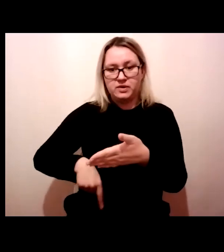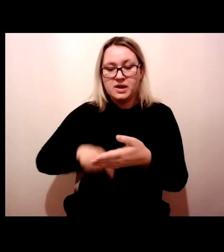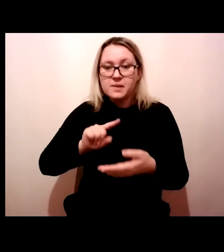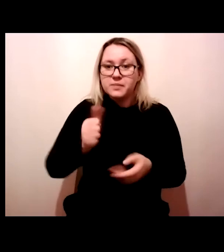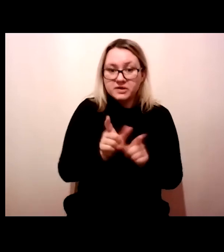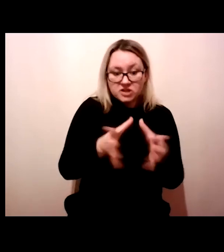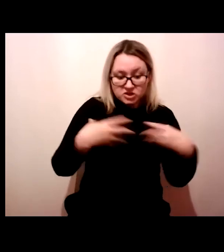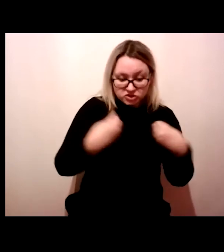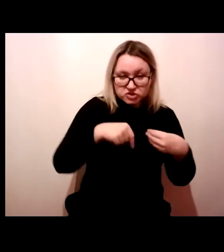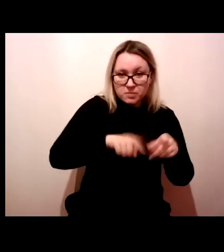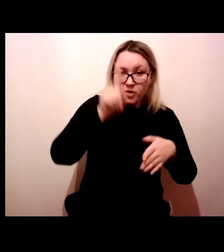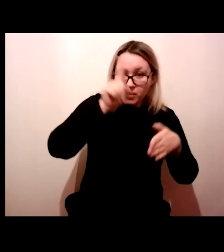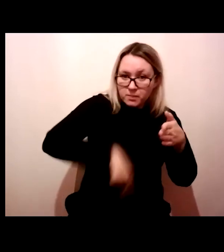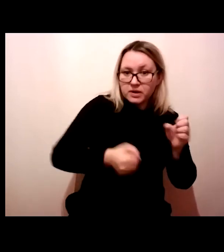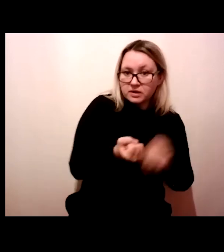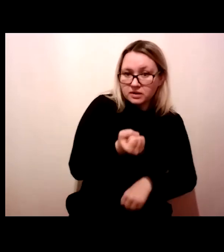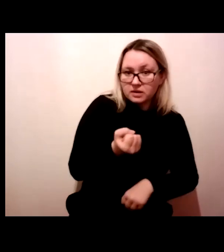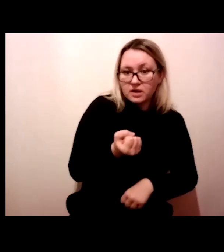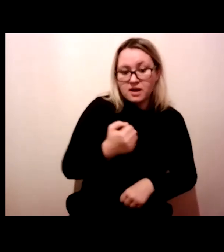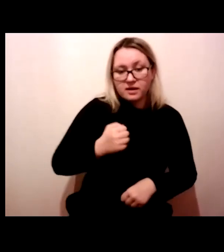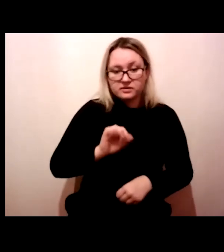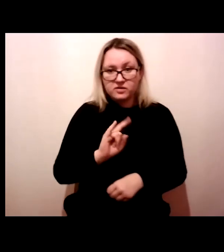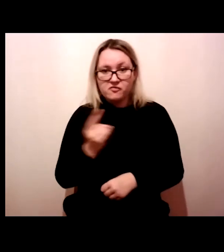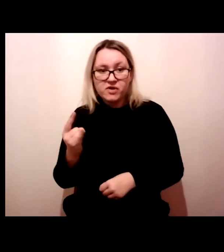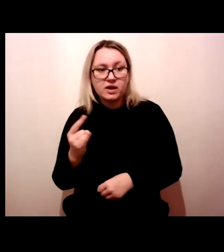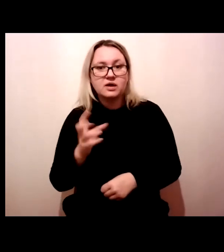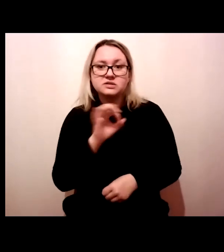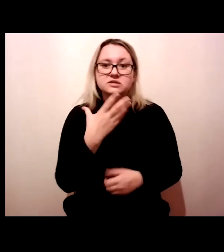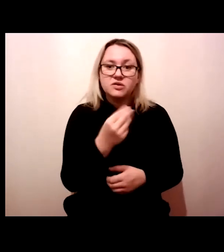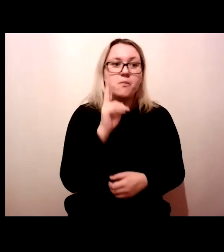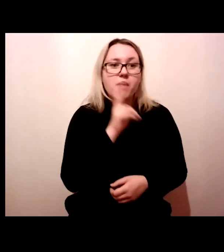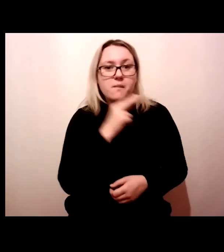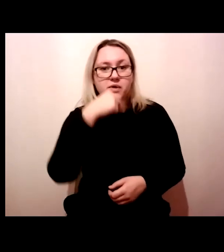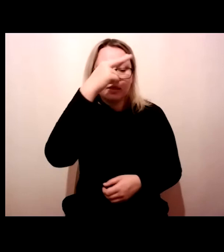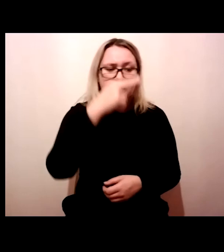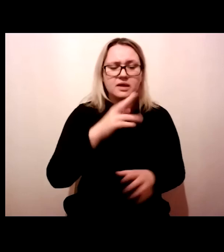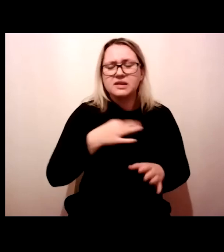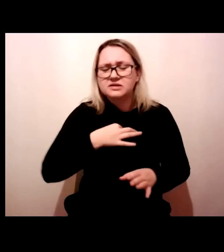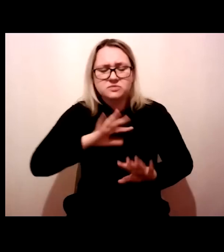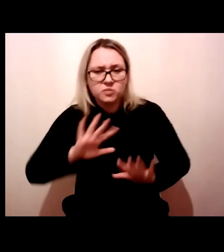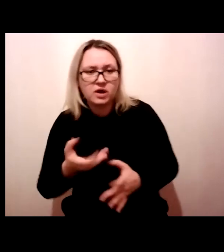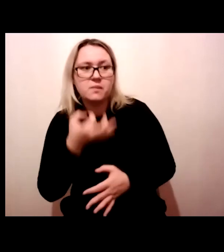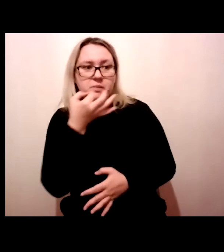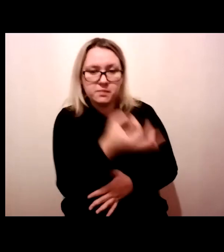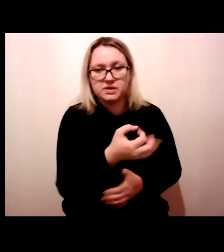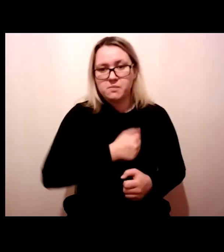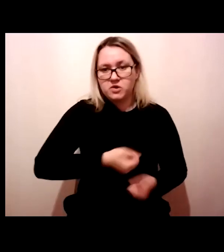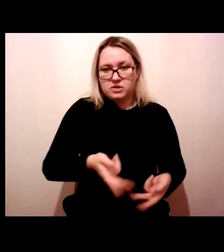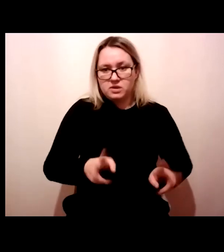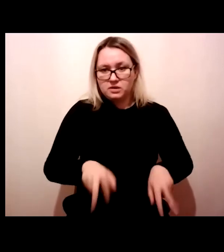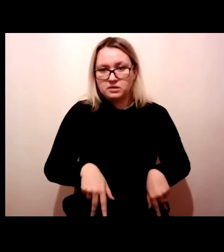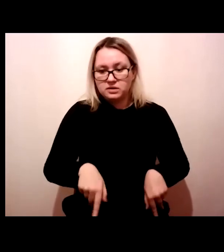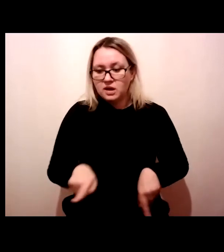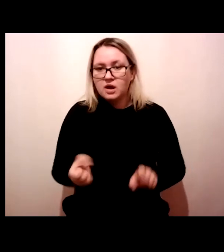The aspect of trust is highly significant. The child should not be afraid to